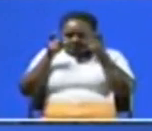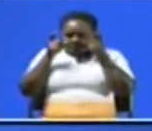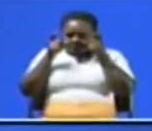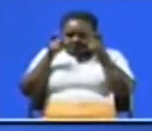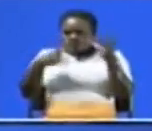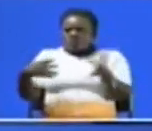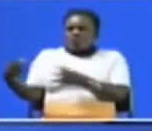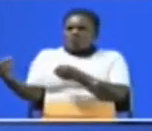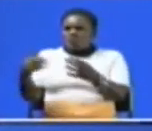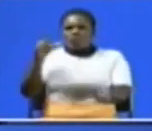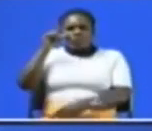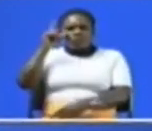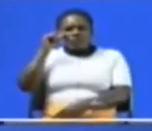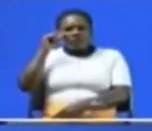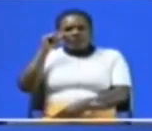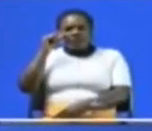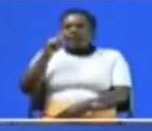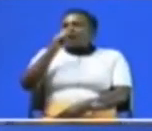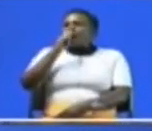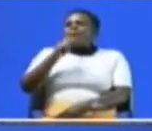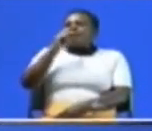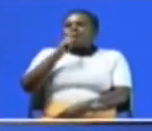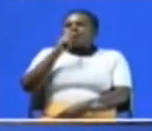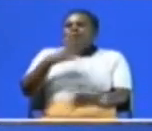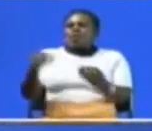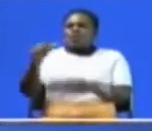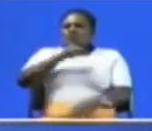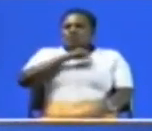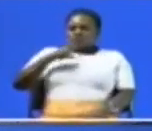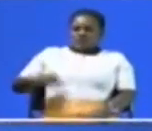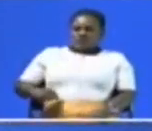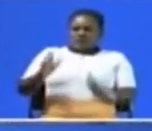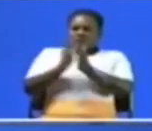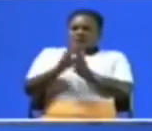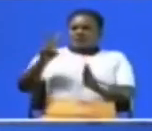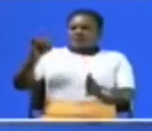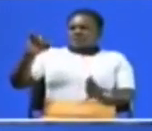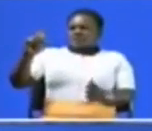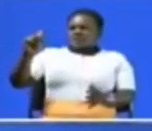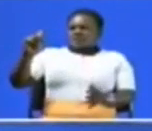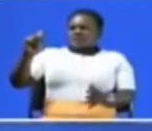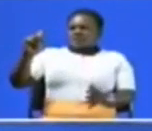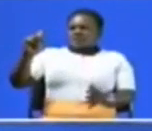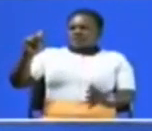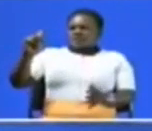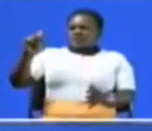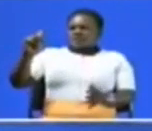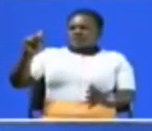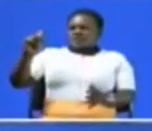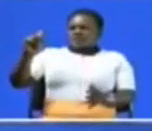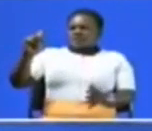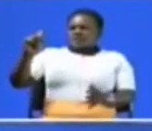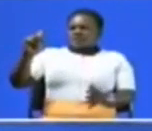leaving through the port of Mombasa, Dar es Salaam and Zanzibar, going to China and Vietnam. The government